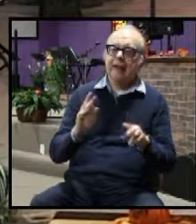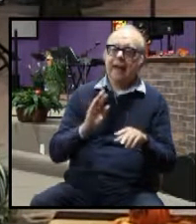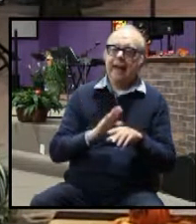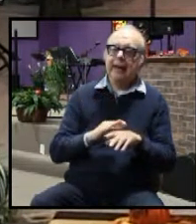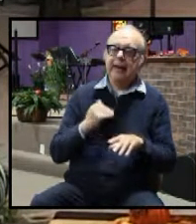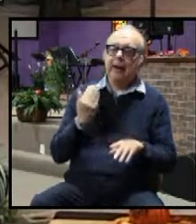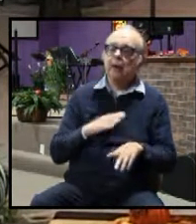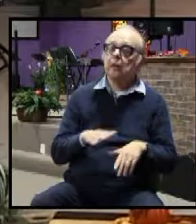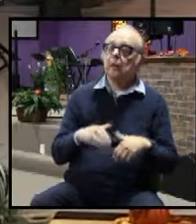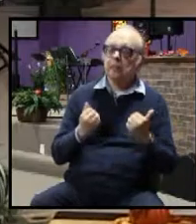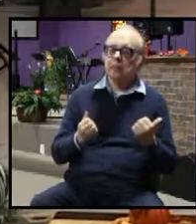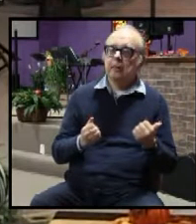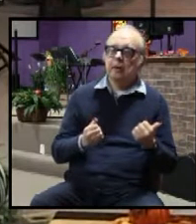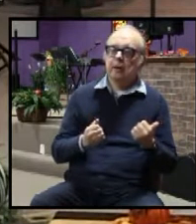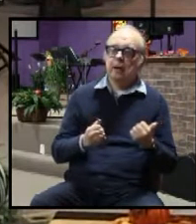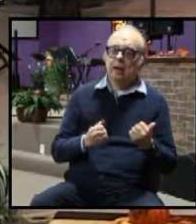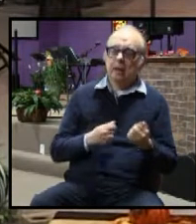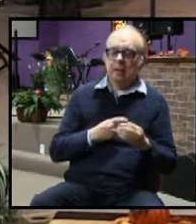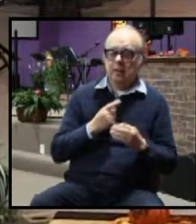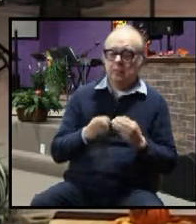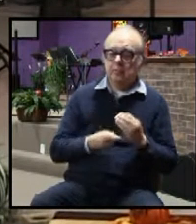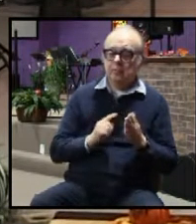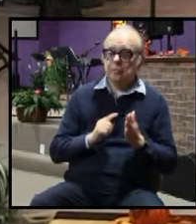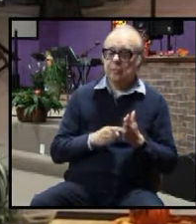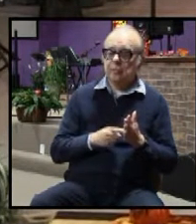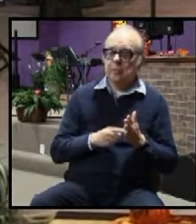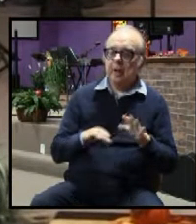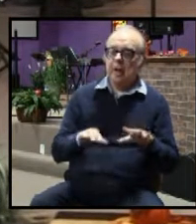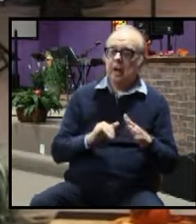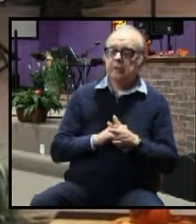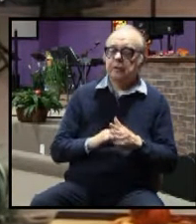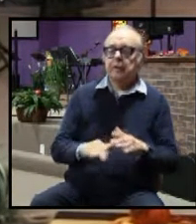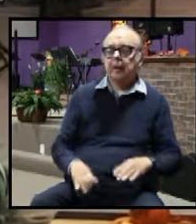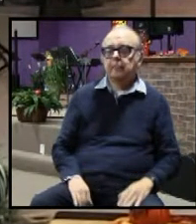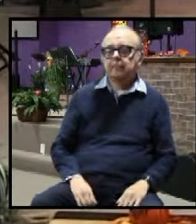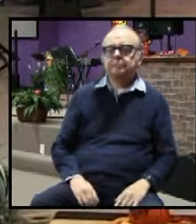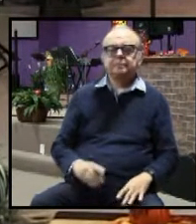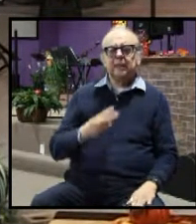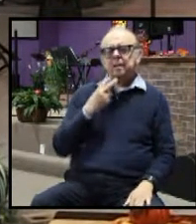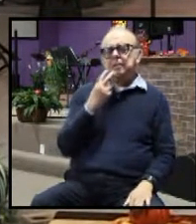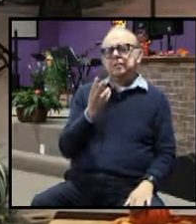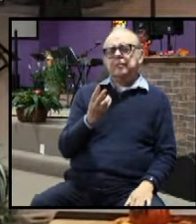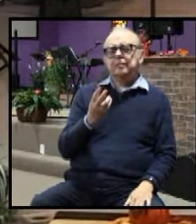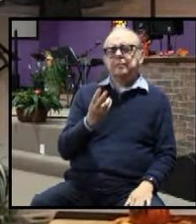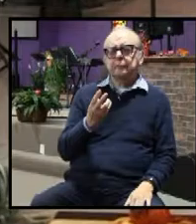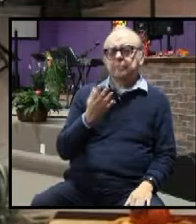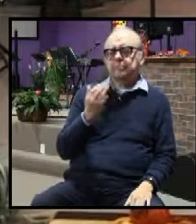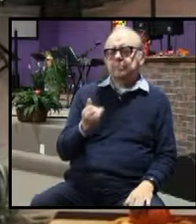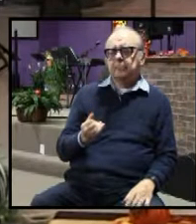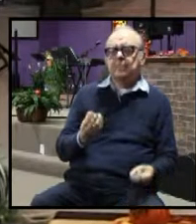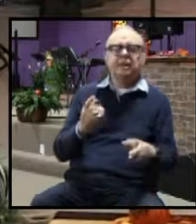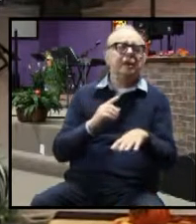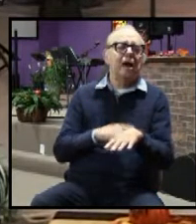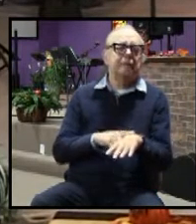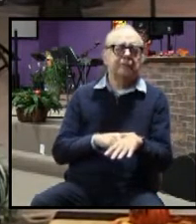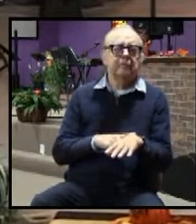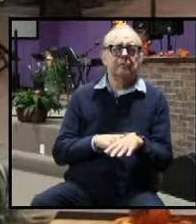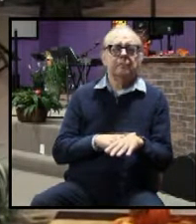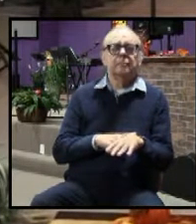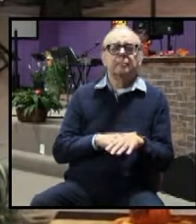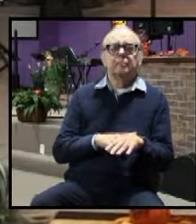okay? And by the end, we'll show you how to do that. You see, because a